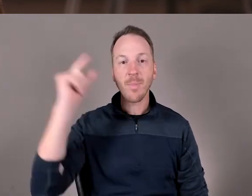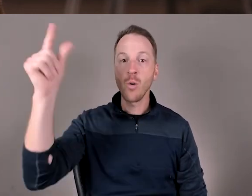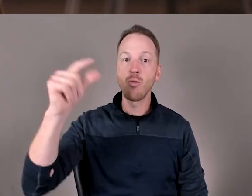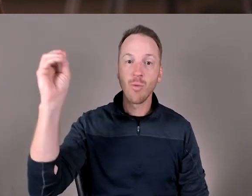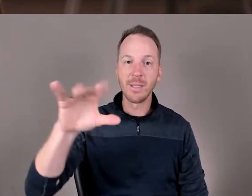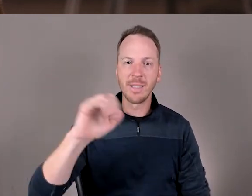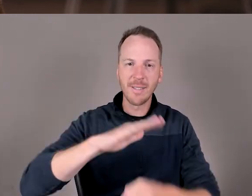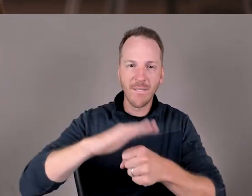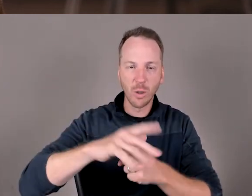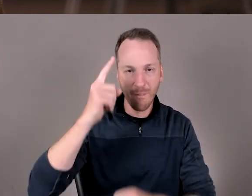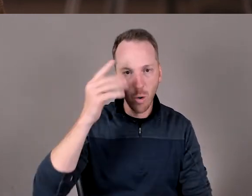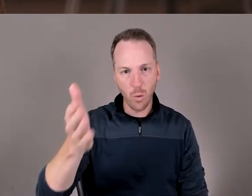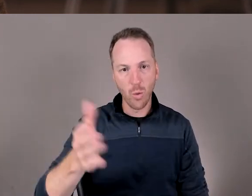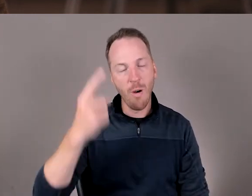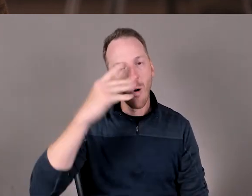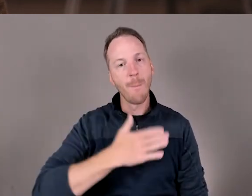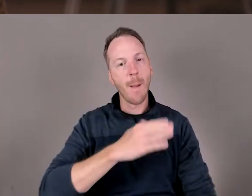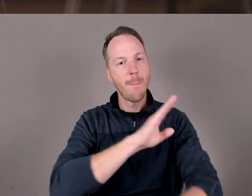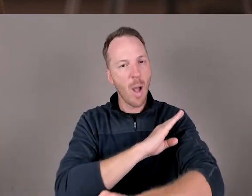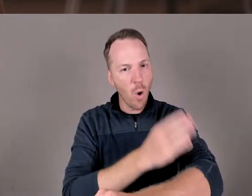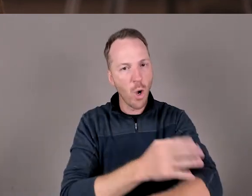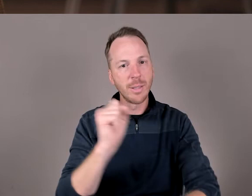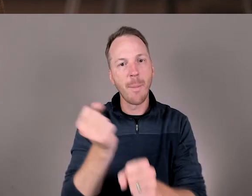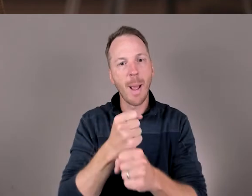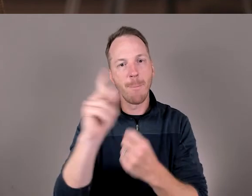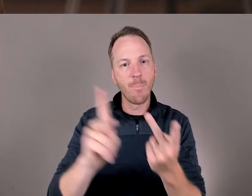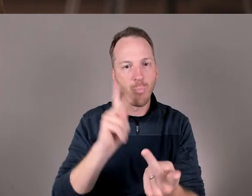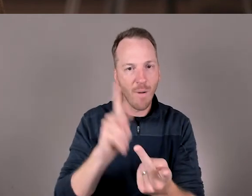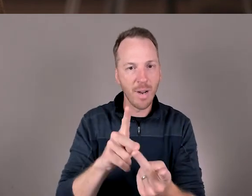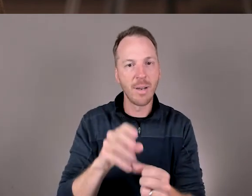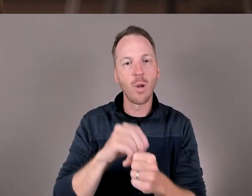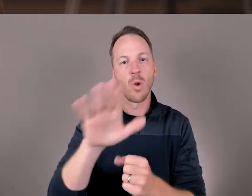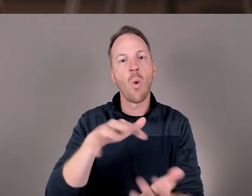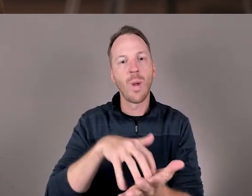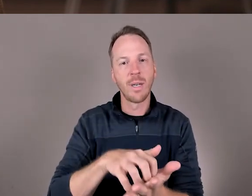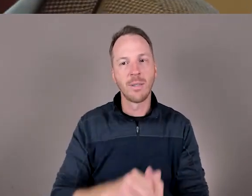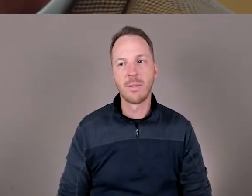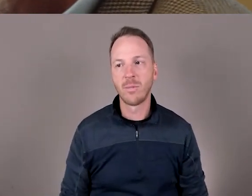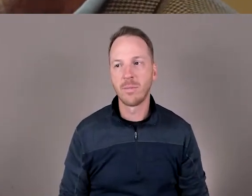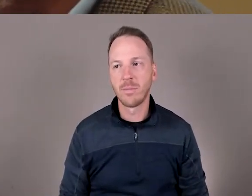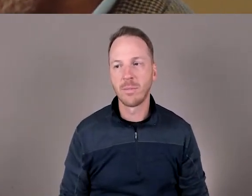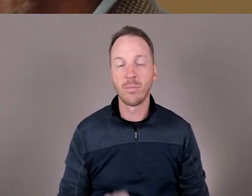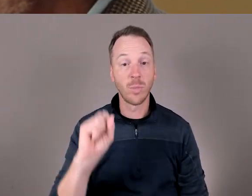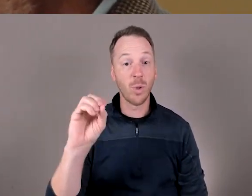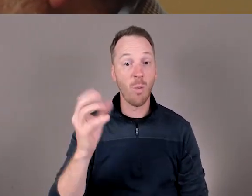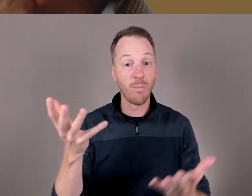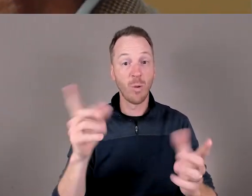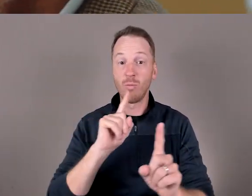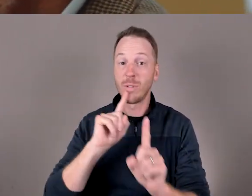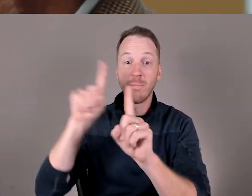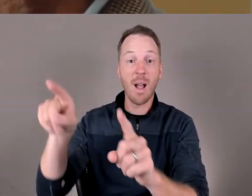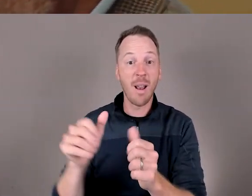is sufficient for you, for my power is made perfect in your weakness. So let's respond to